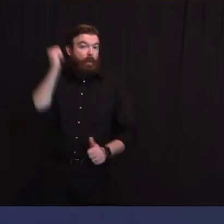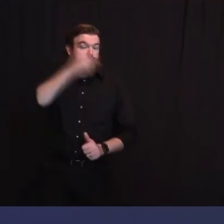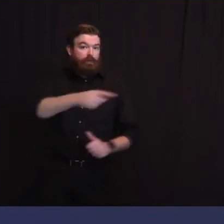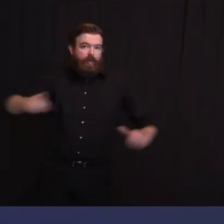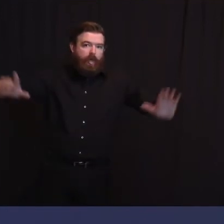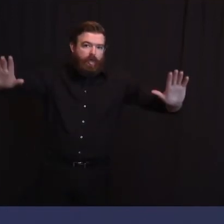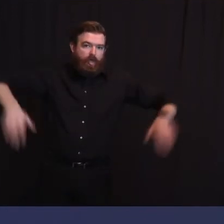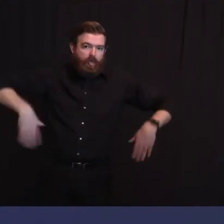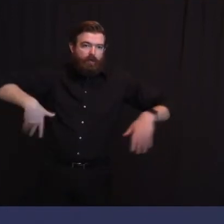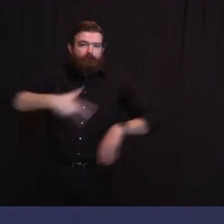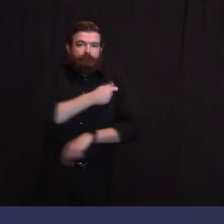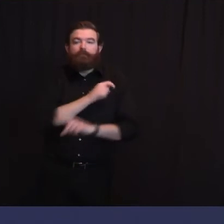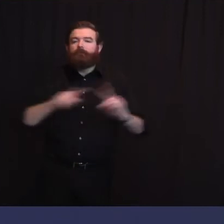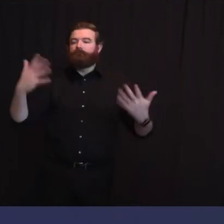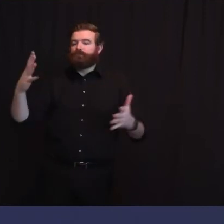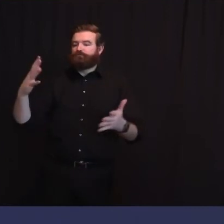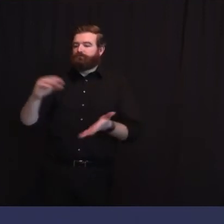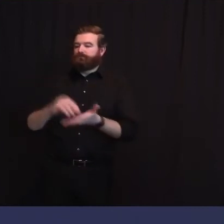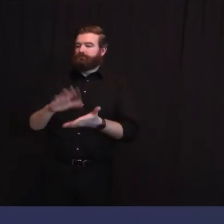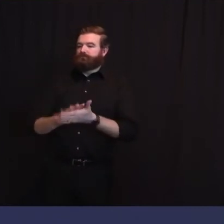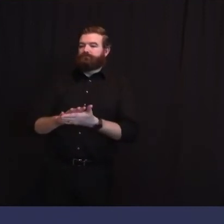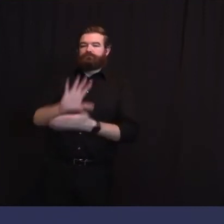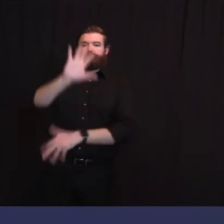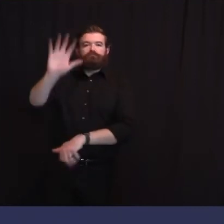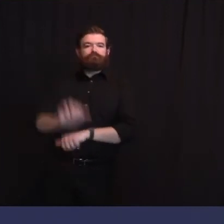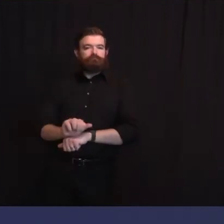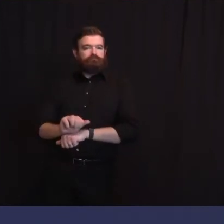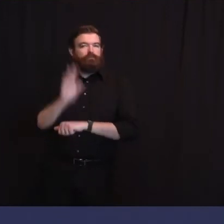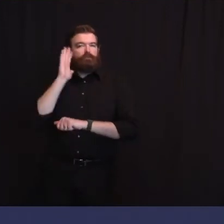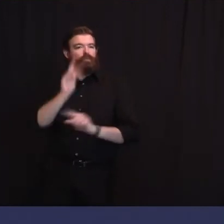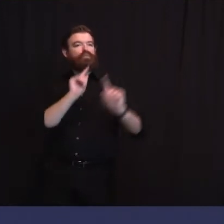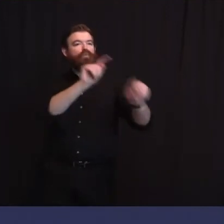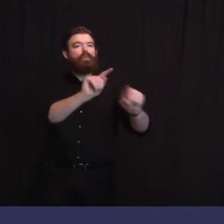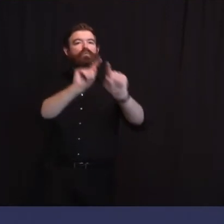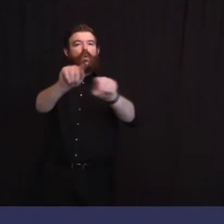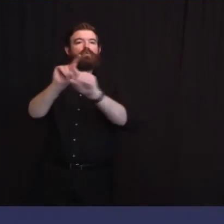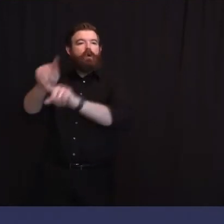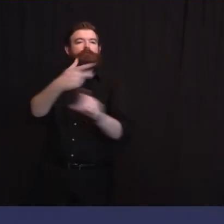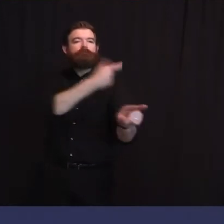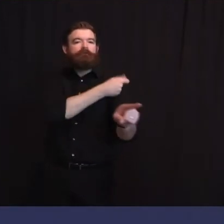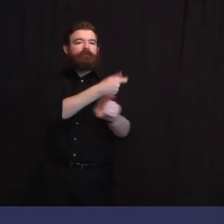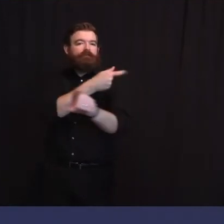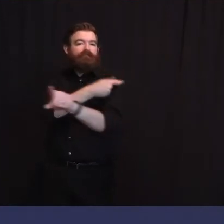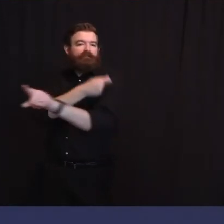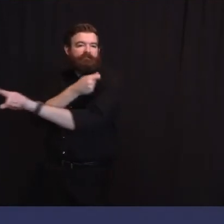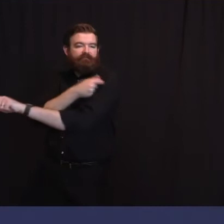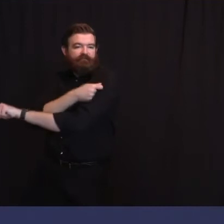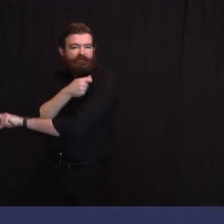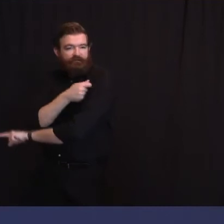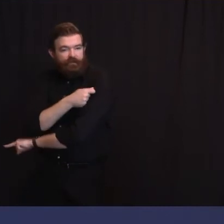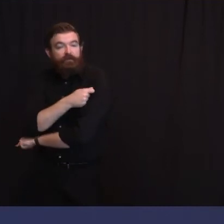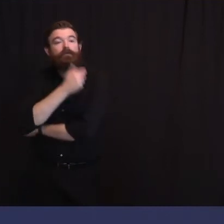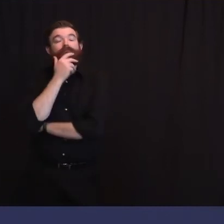folks. So the good news is your grandmother's nursing home is scheduled, but it might be scheduled for February 25th.